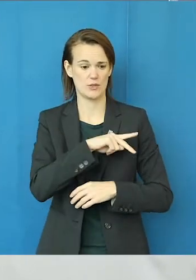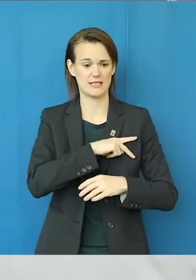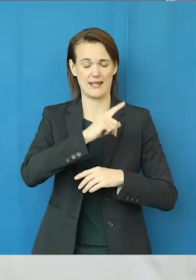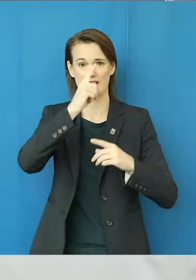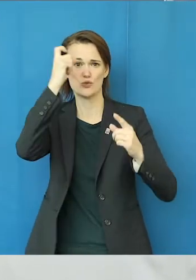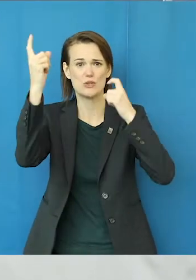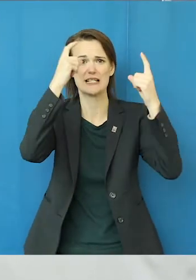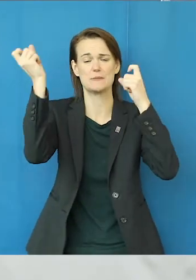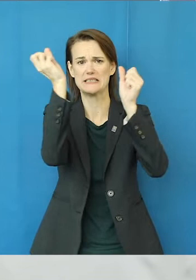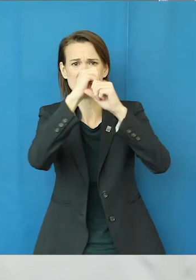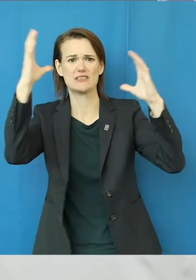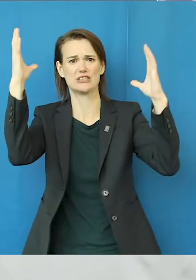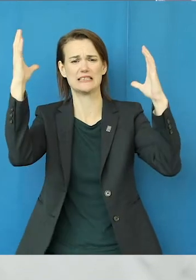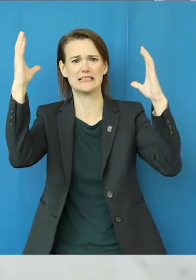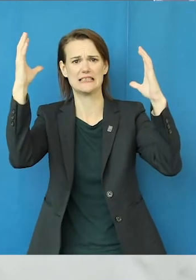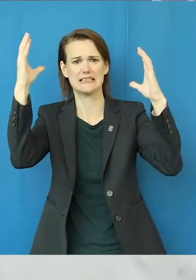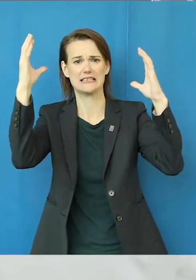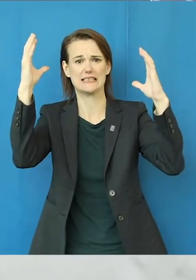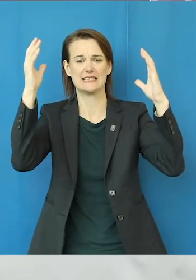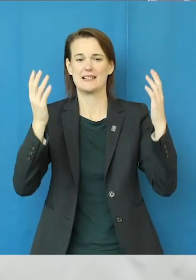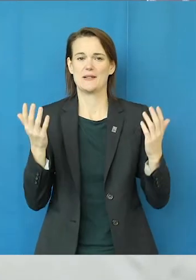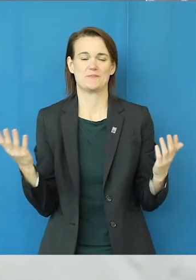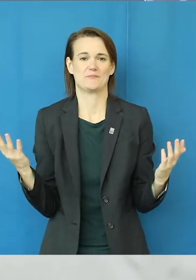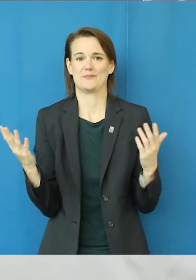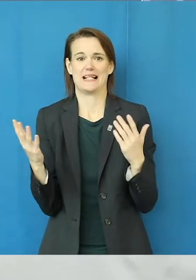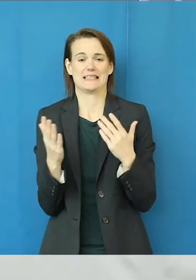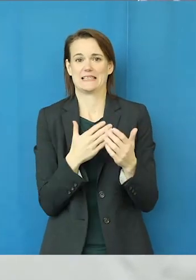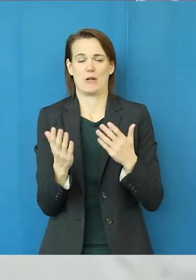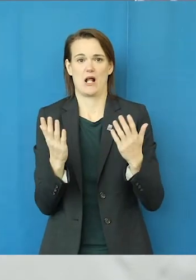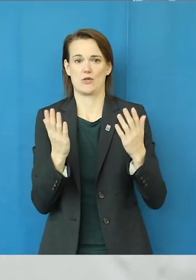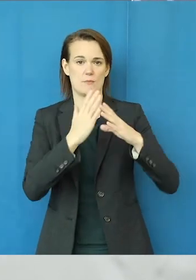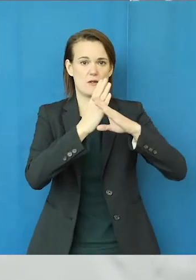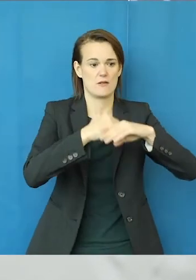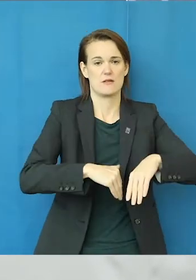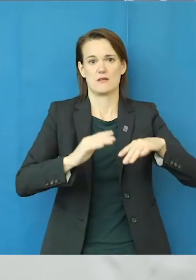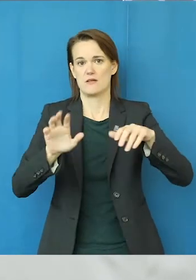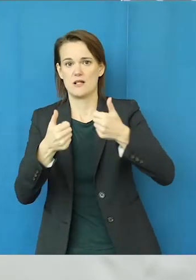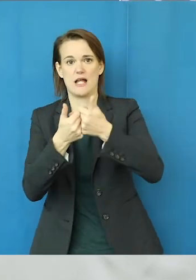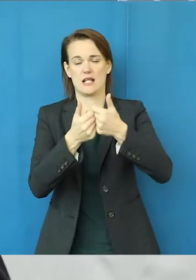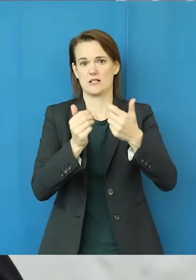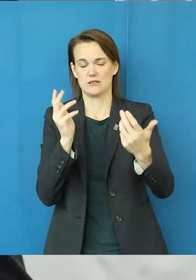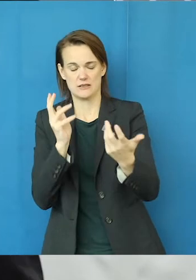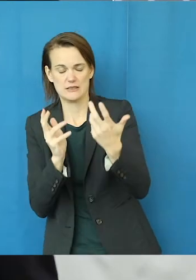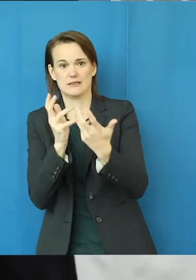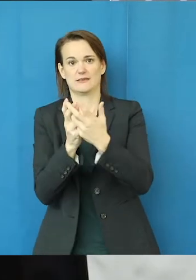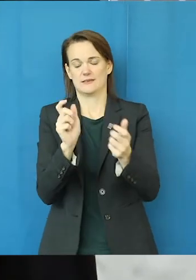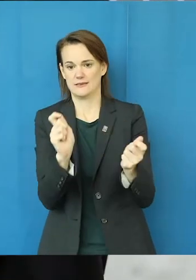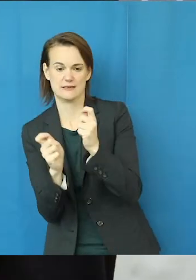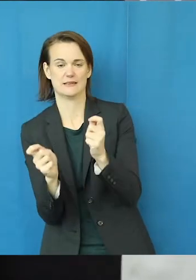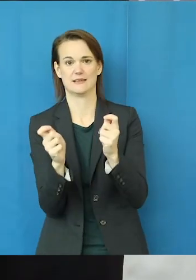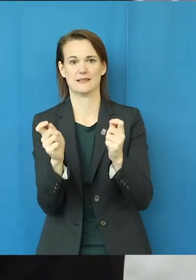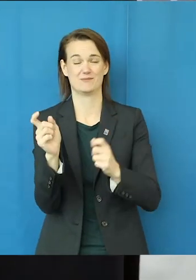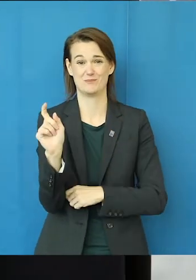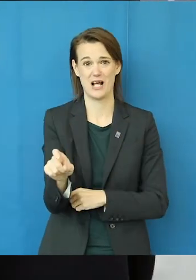do. And no matter what we had to do to overcome, adjust, and readjust, with the